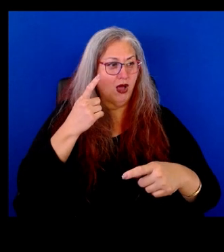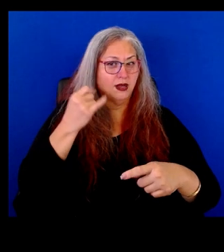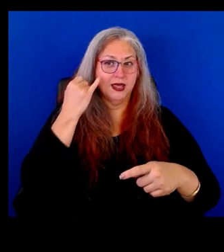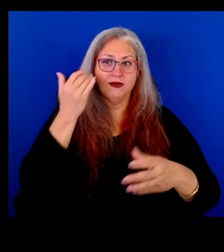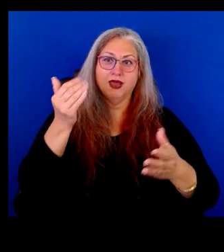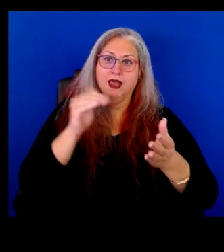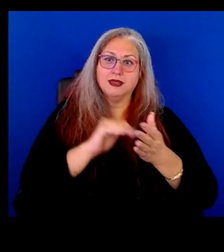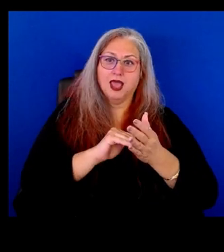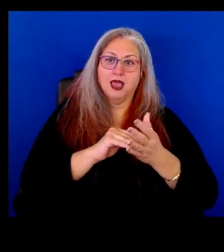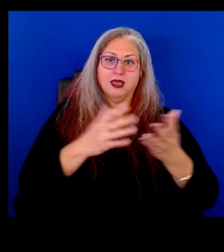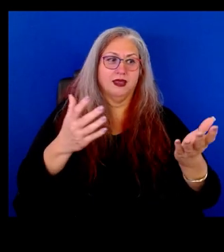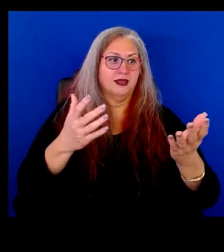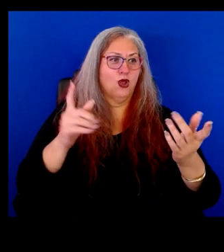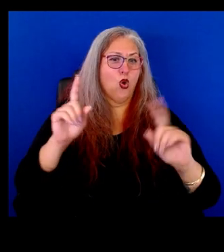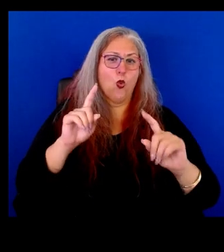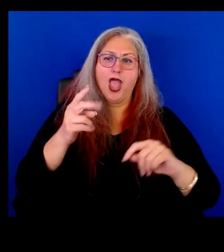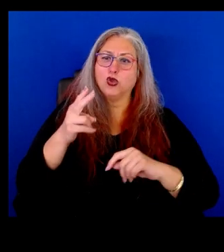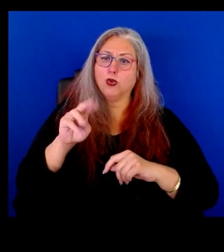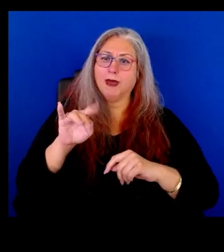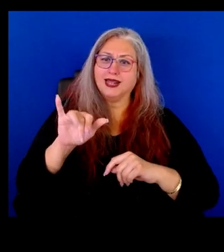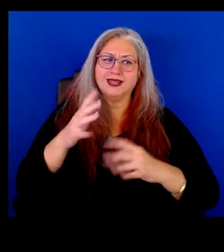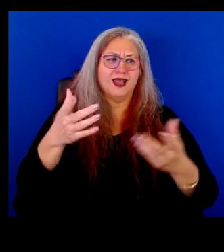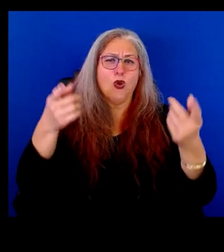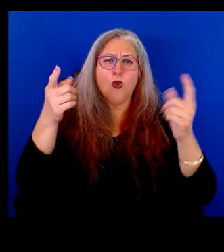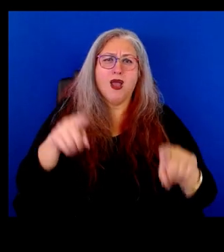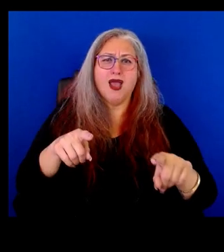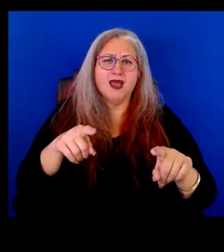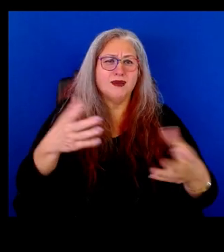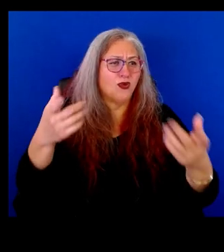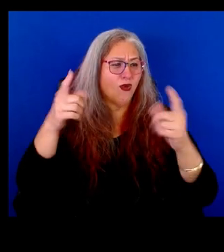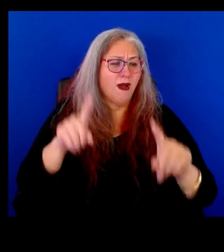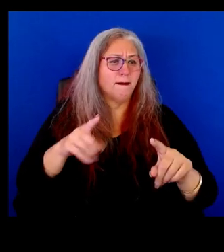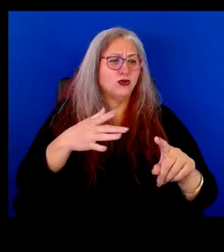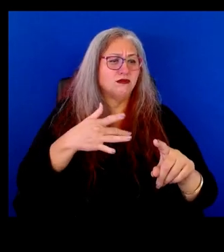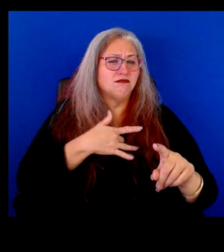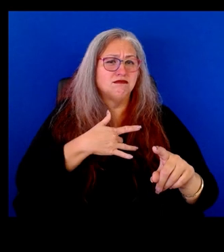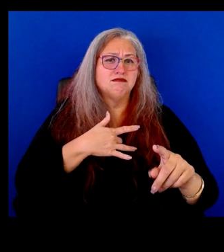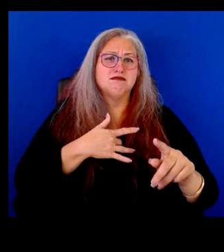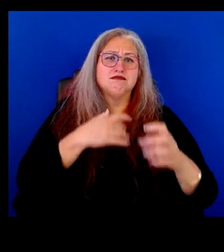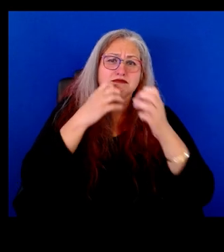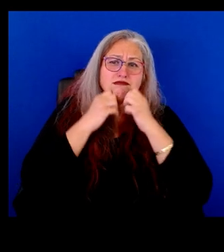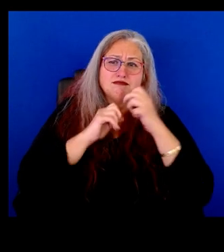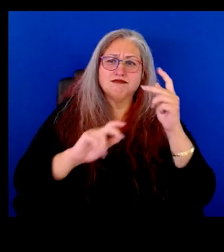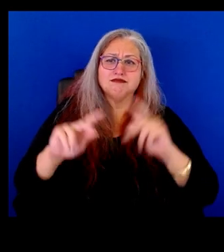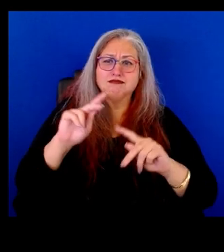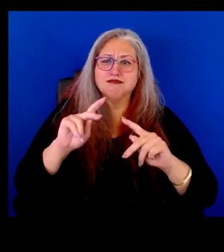again, where is humanity? What happened? Whatever happened to humanity?